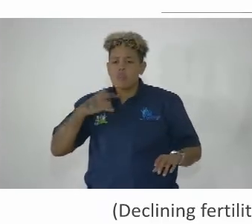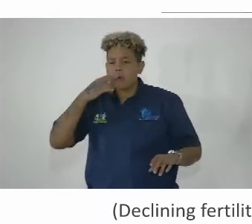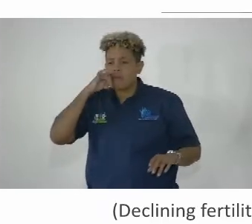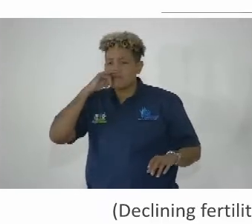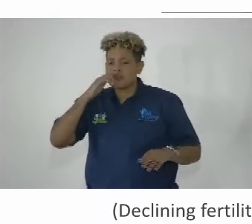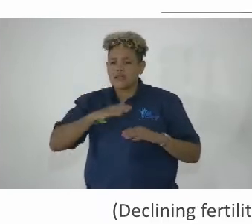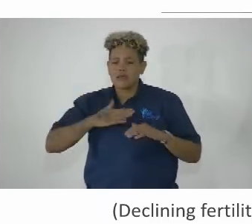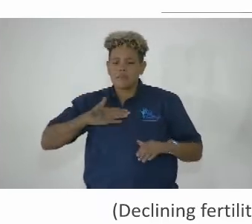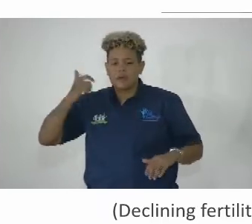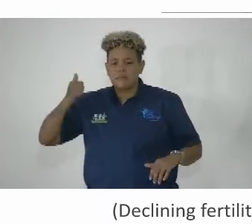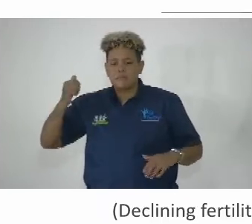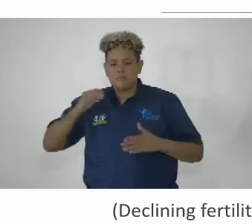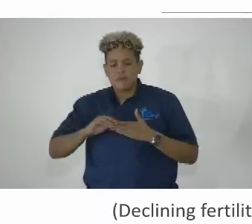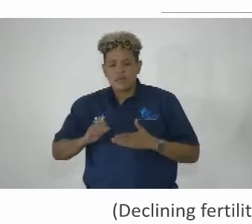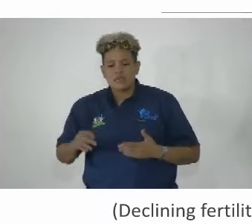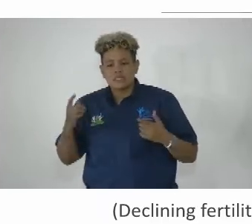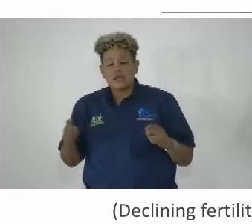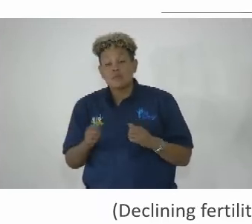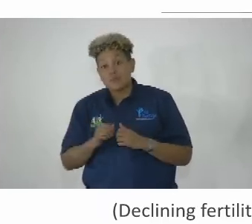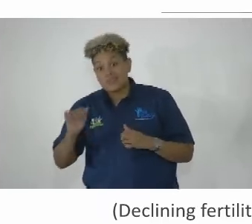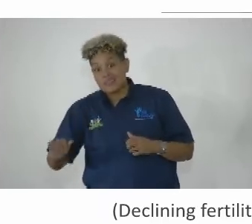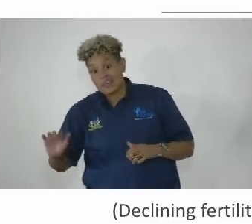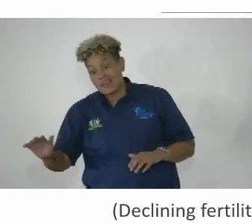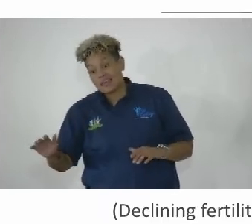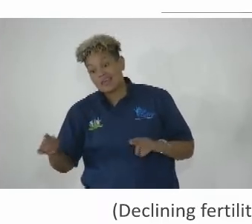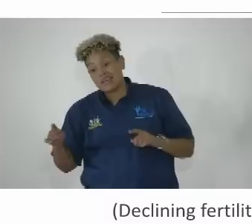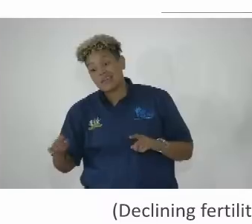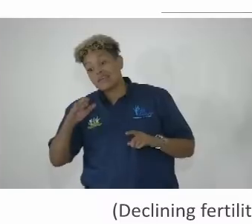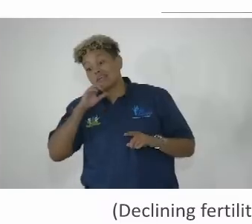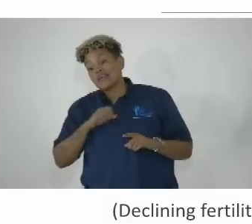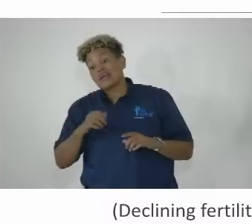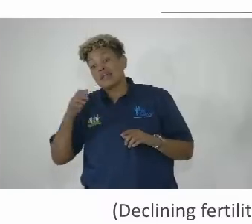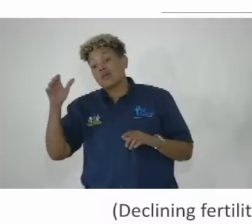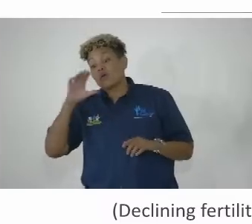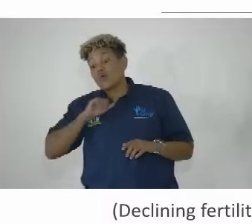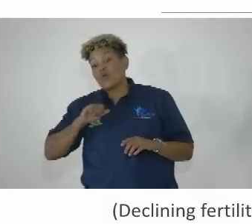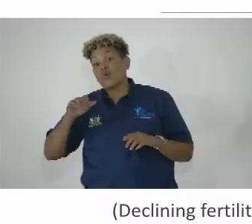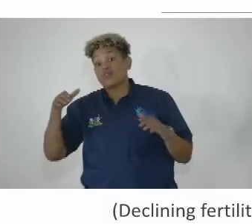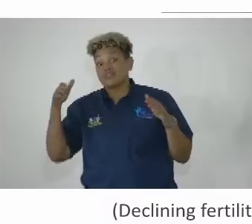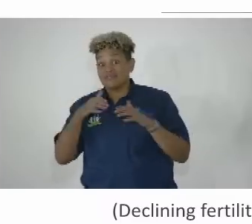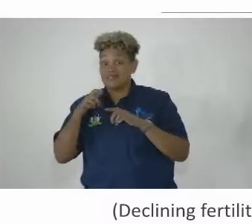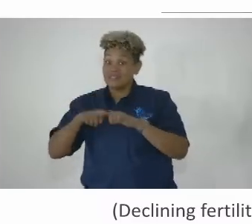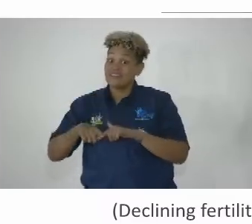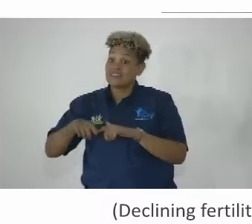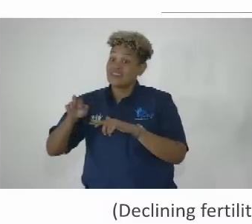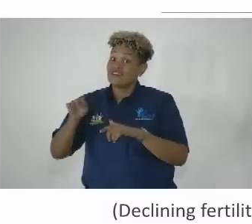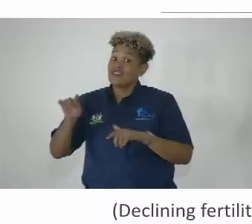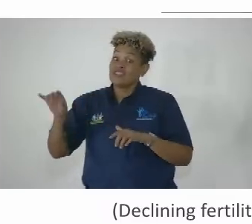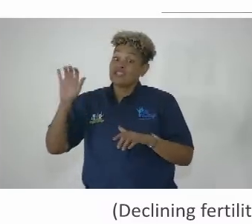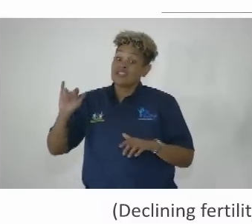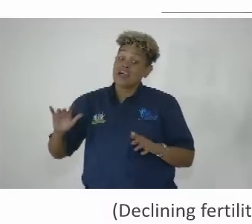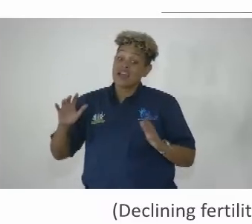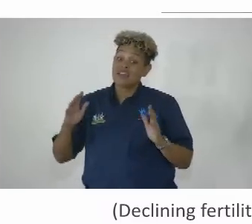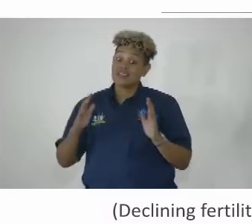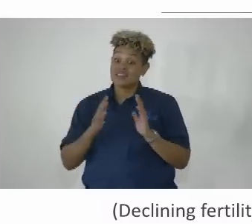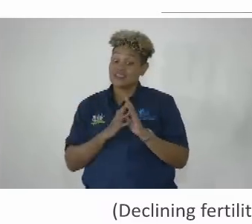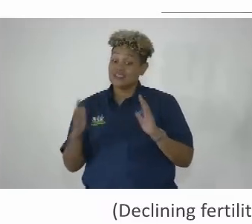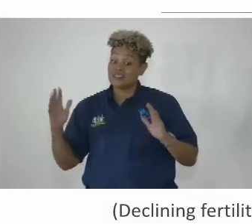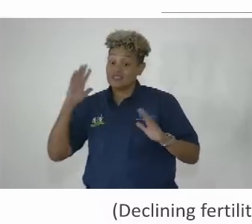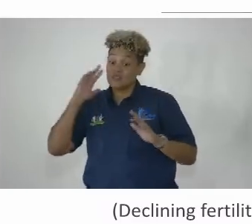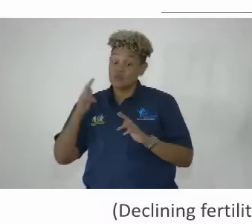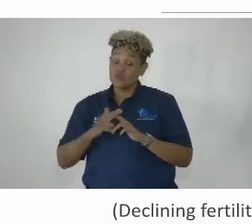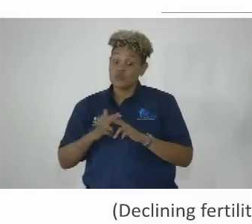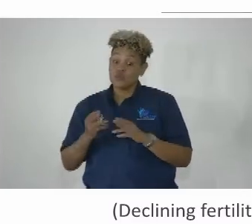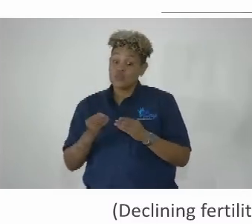pension. But with that old age dependency ratio, that mirage will